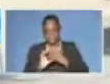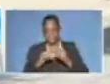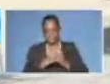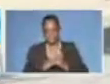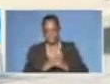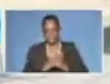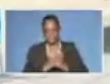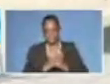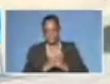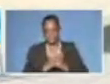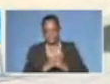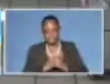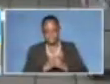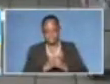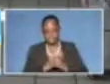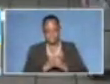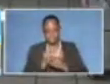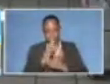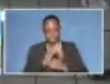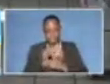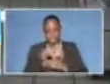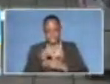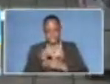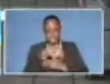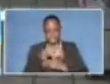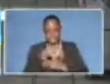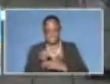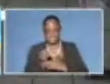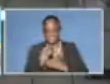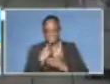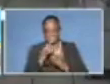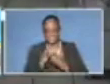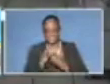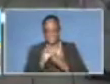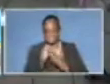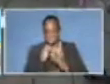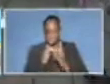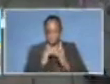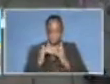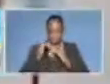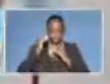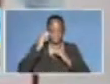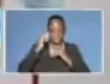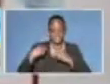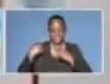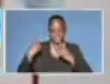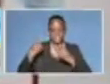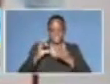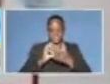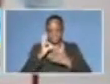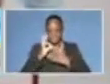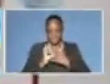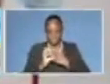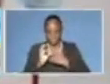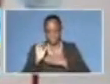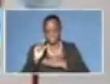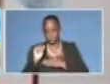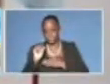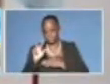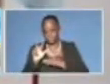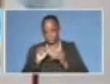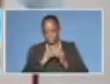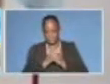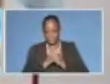However, the comparative index has not trended further upward since February 2023. In